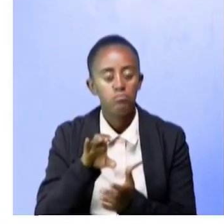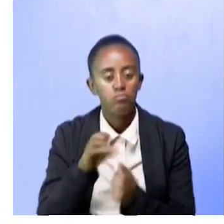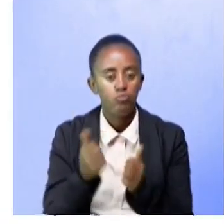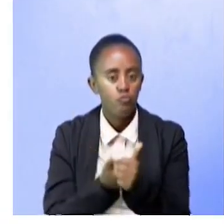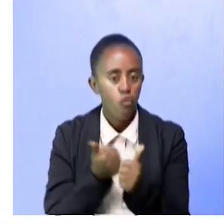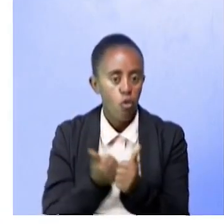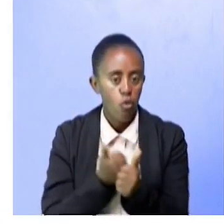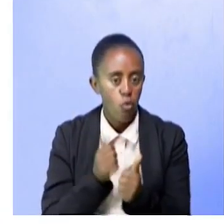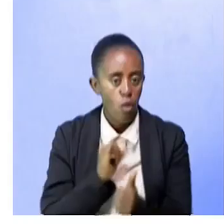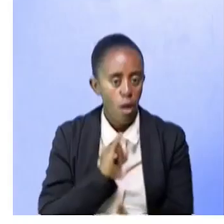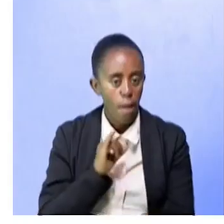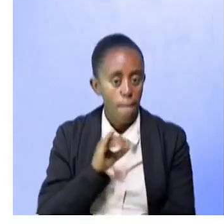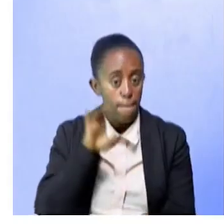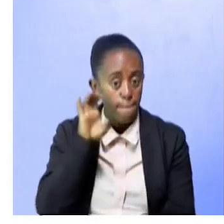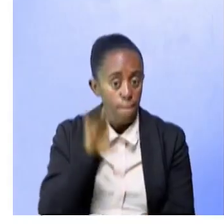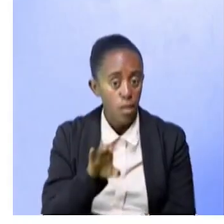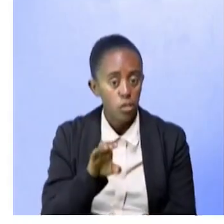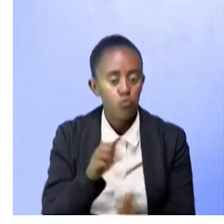follow